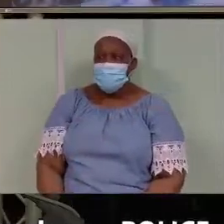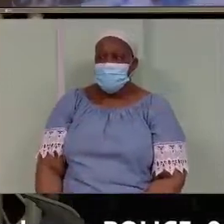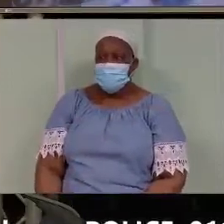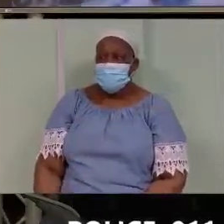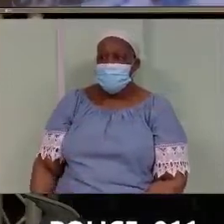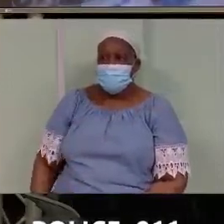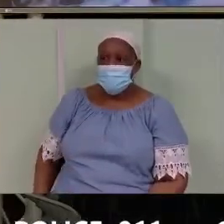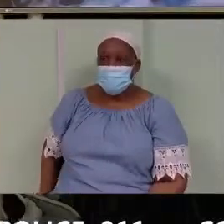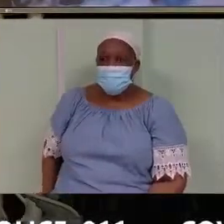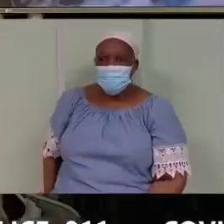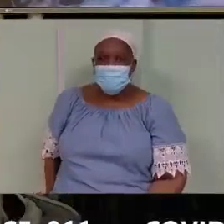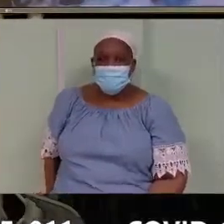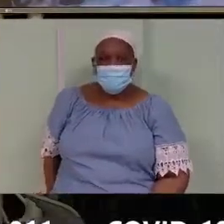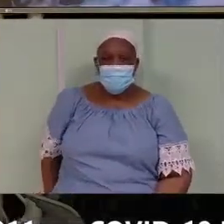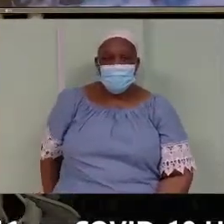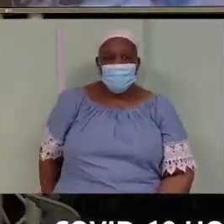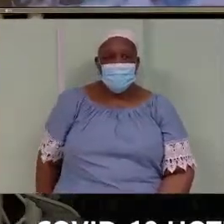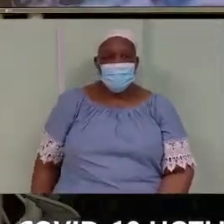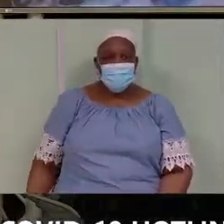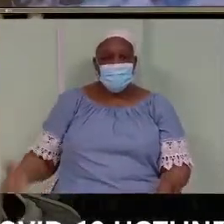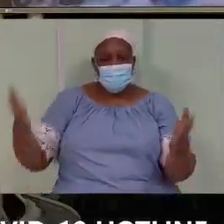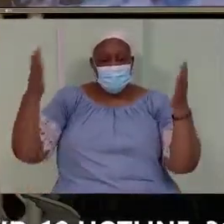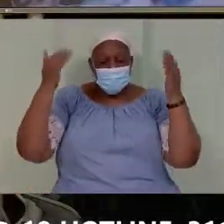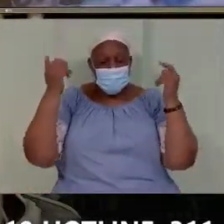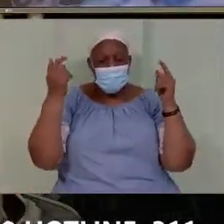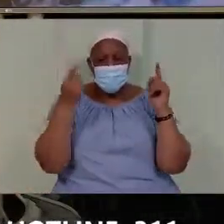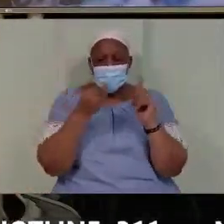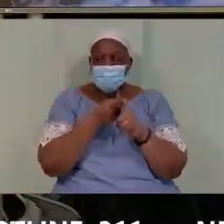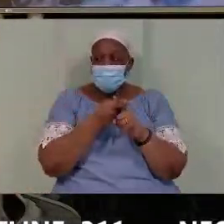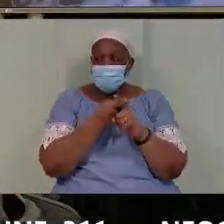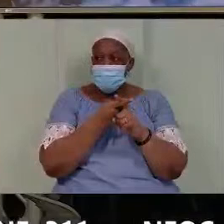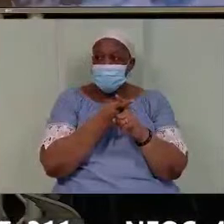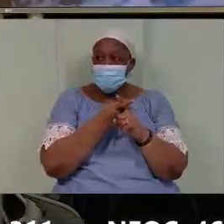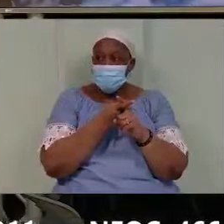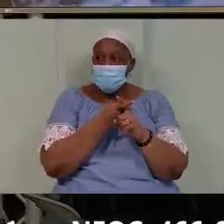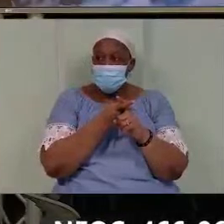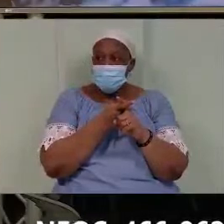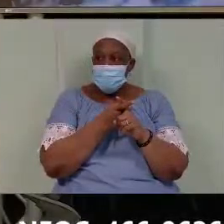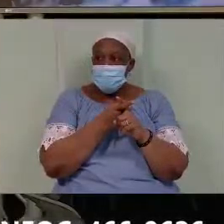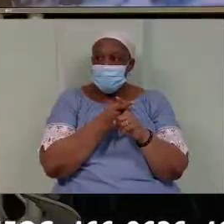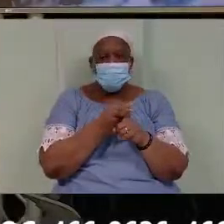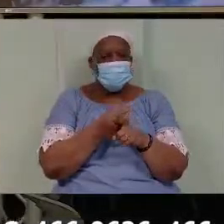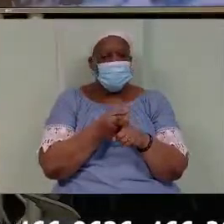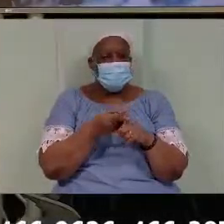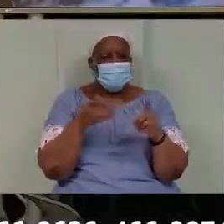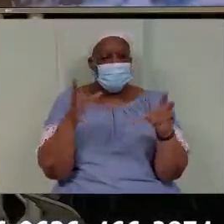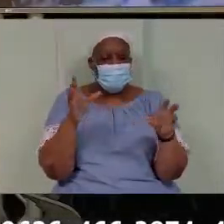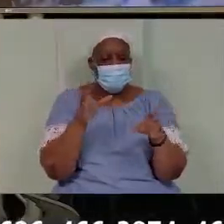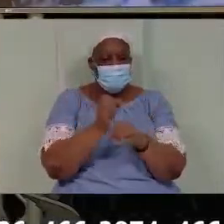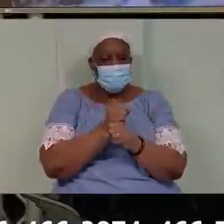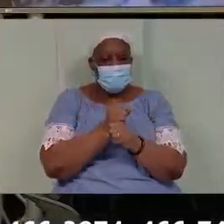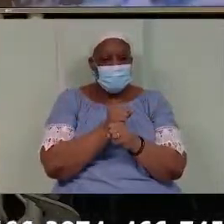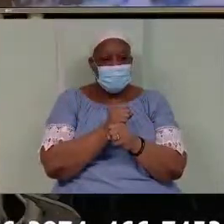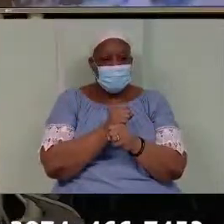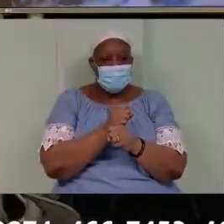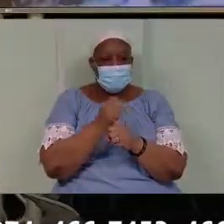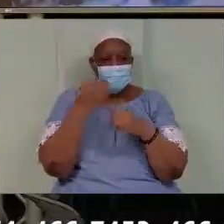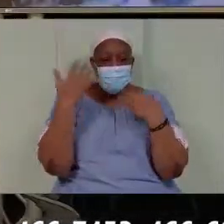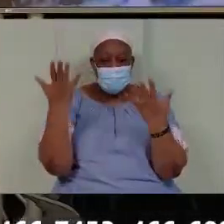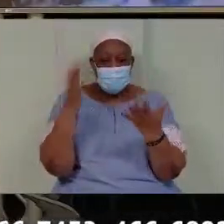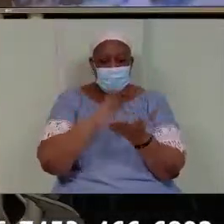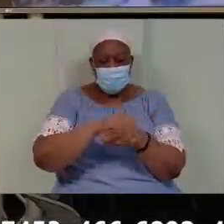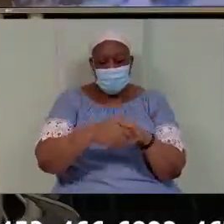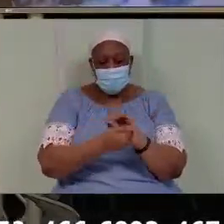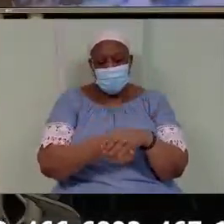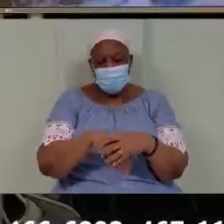with the assistance of UNICEF, to build a number of hand washing stations in all of our schools, both in St. Kitts